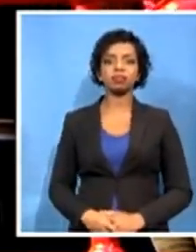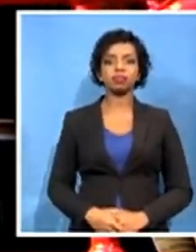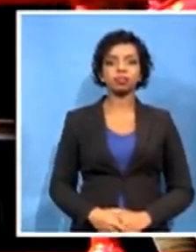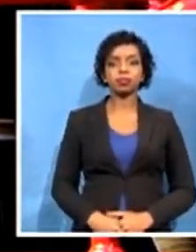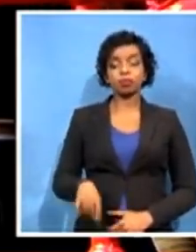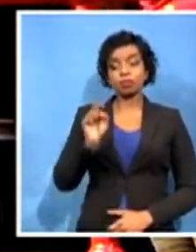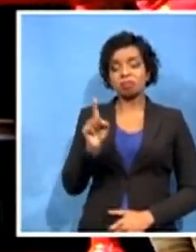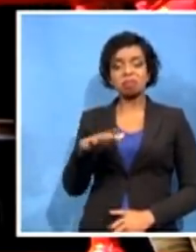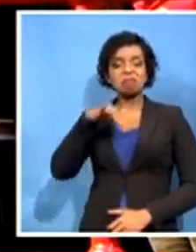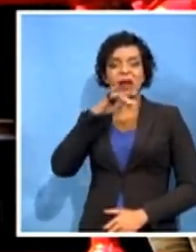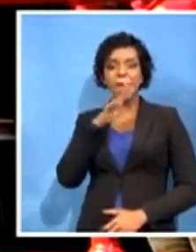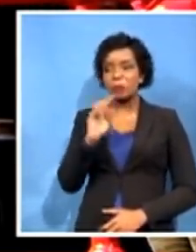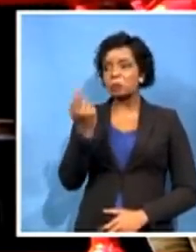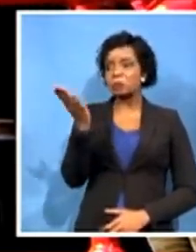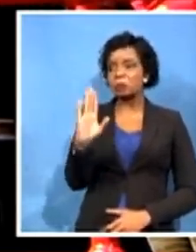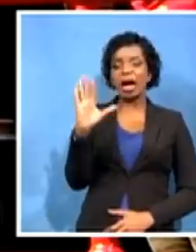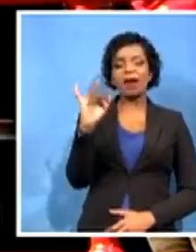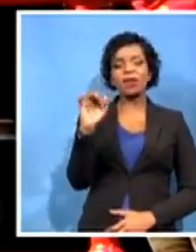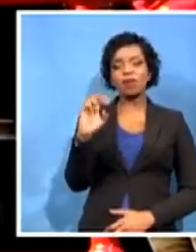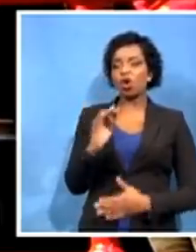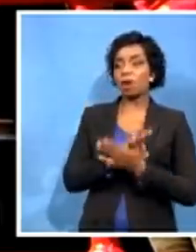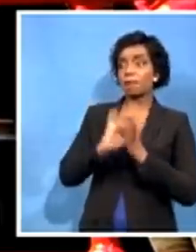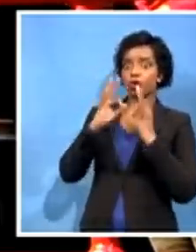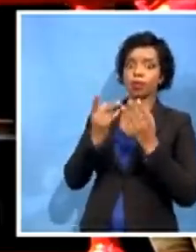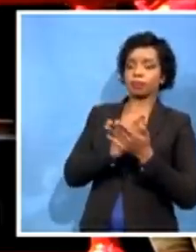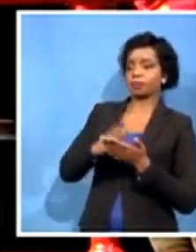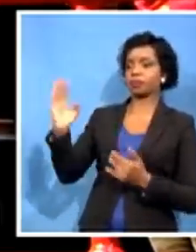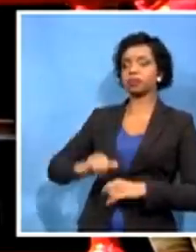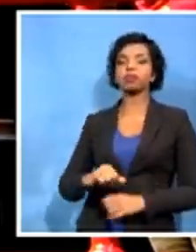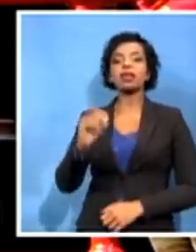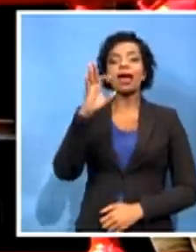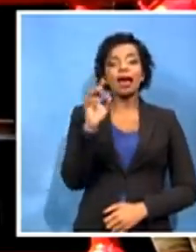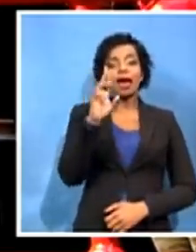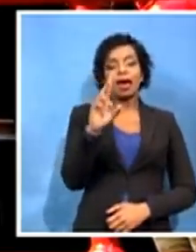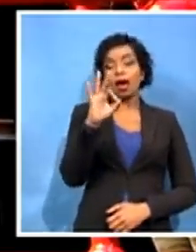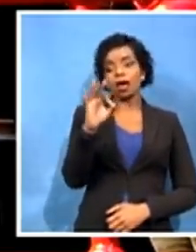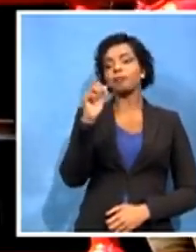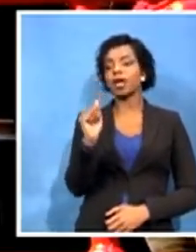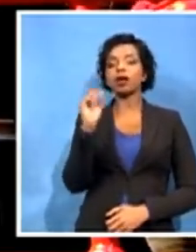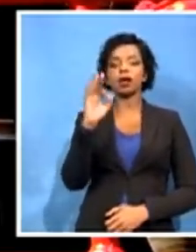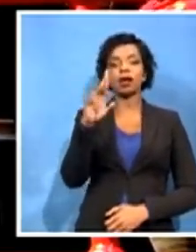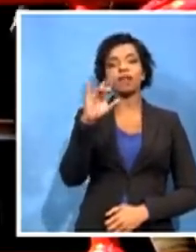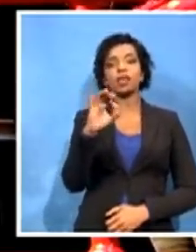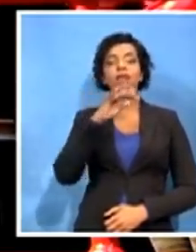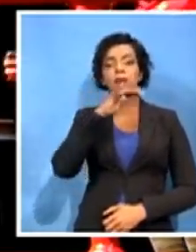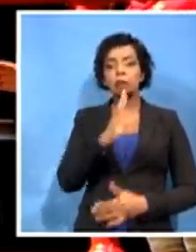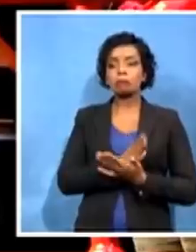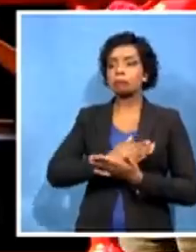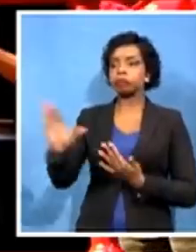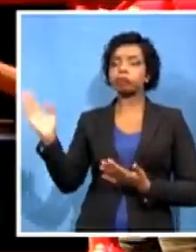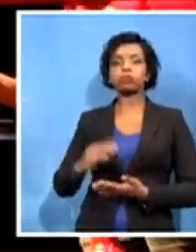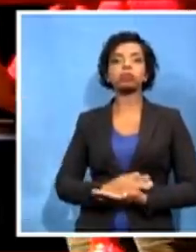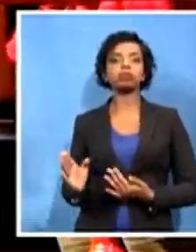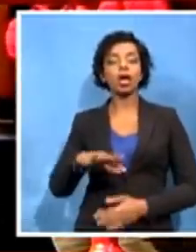panzi! Panzi mama puna agri forum panzi! Our tuta mama puna president, our tuta!